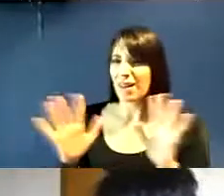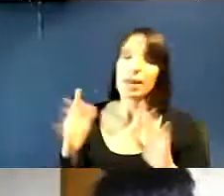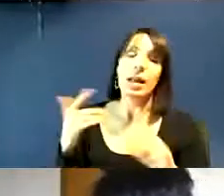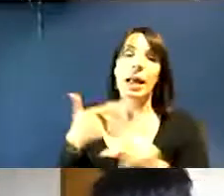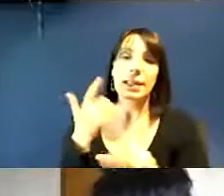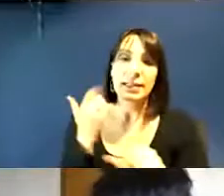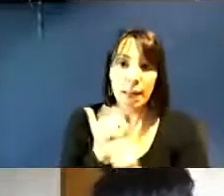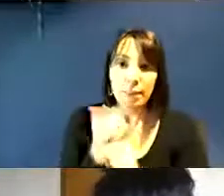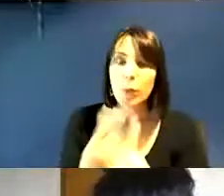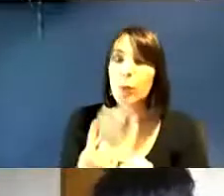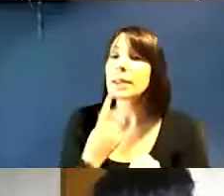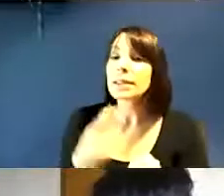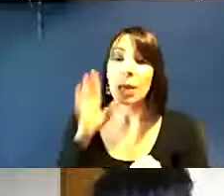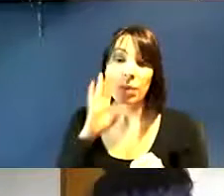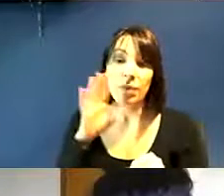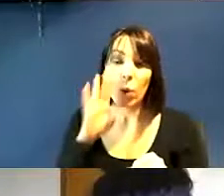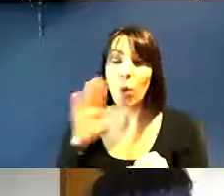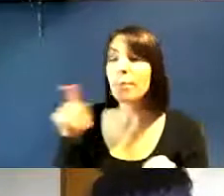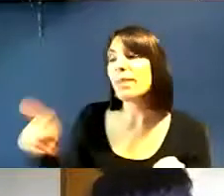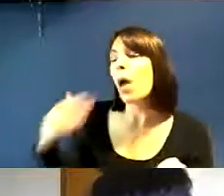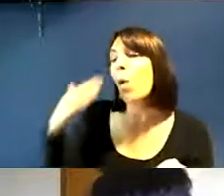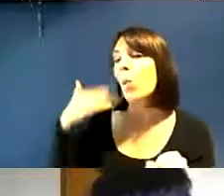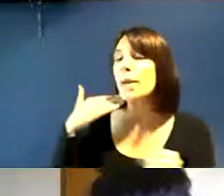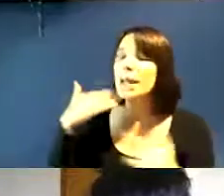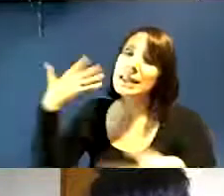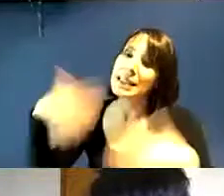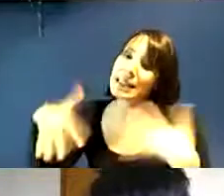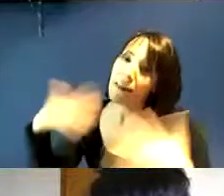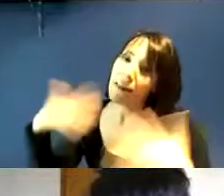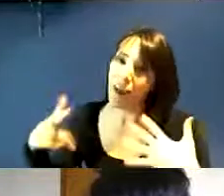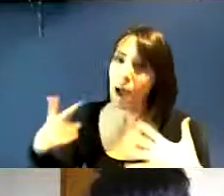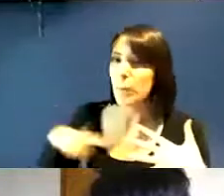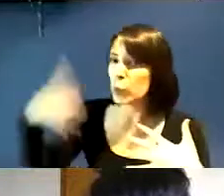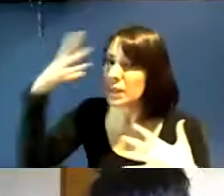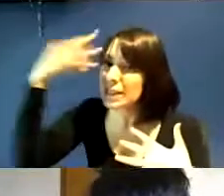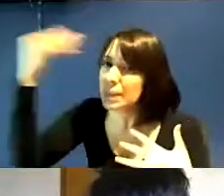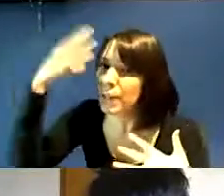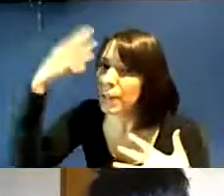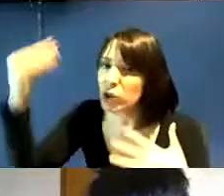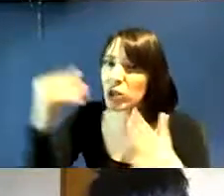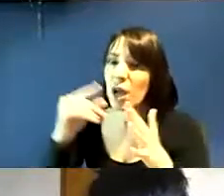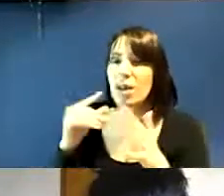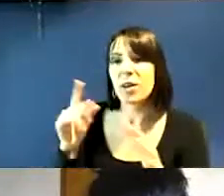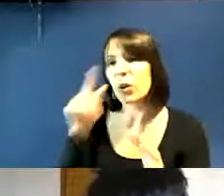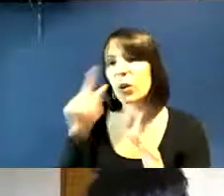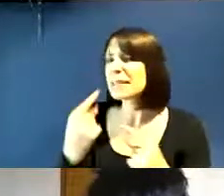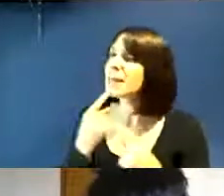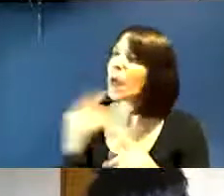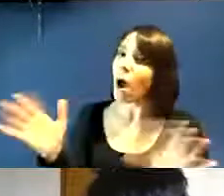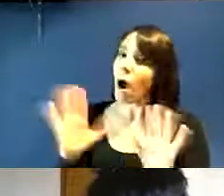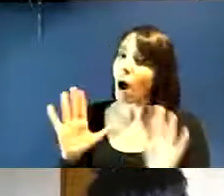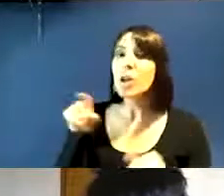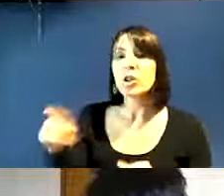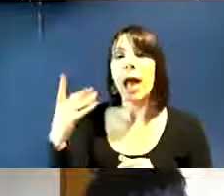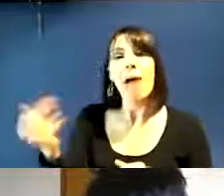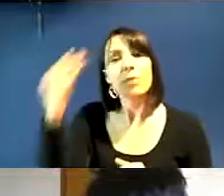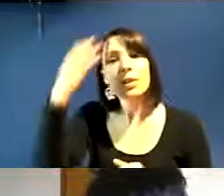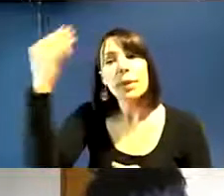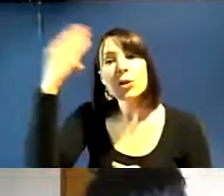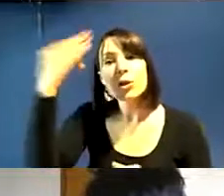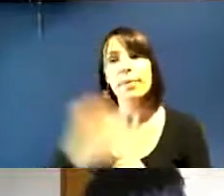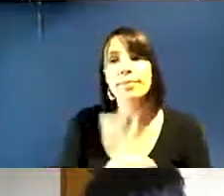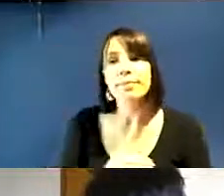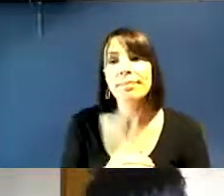is suffering from dementia, you can simply say she has dementia. Instead of saying she has